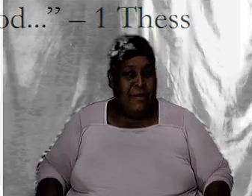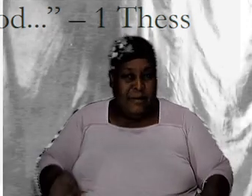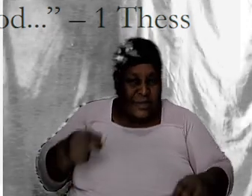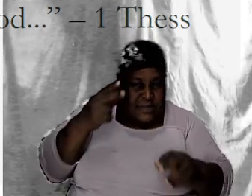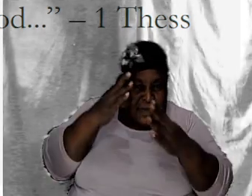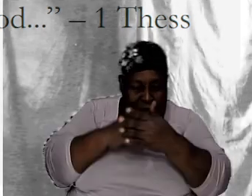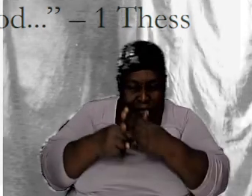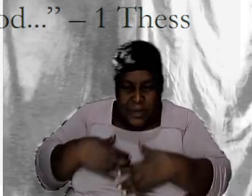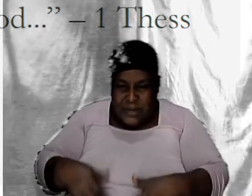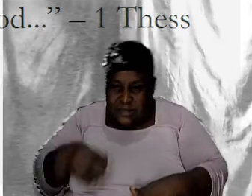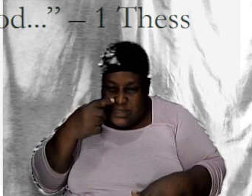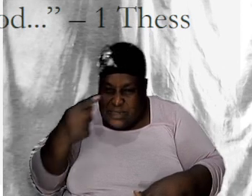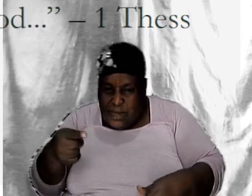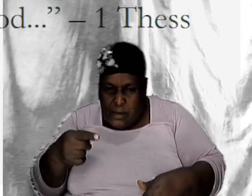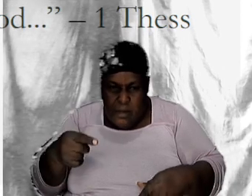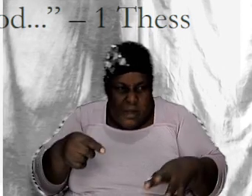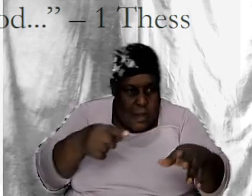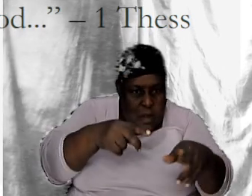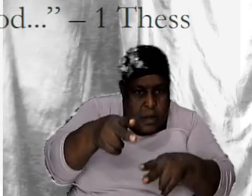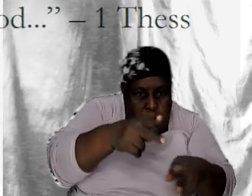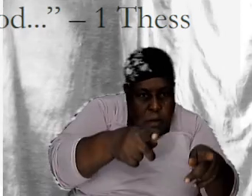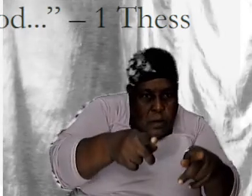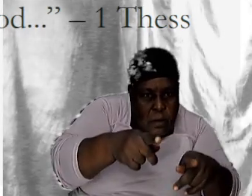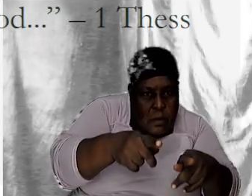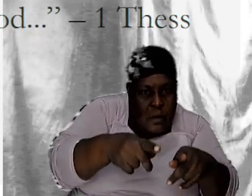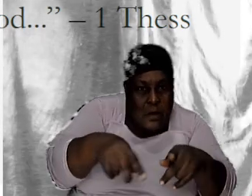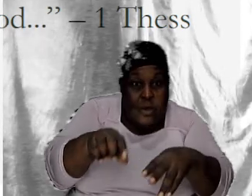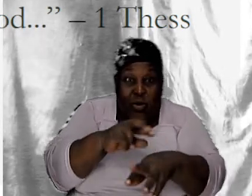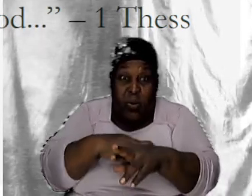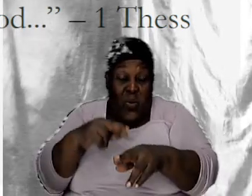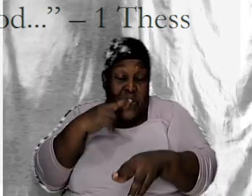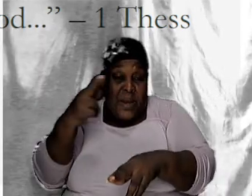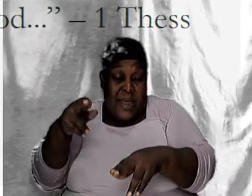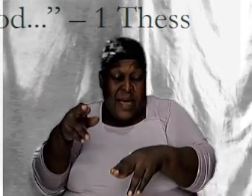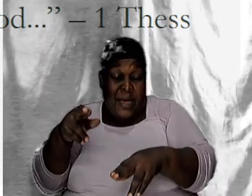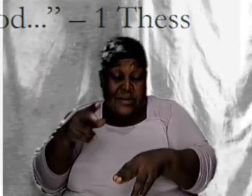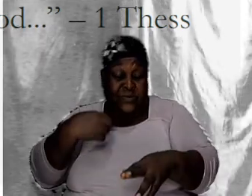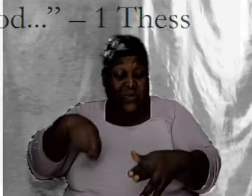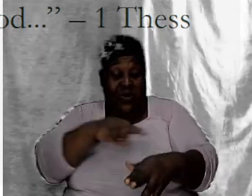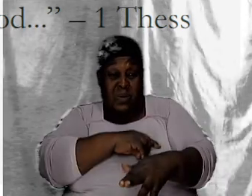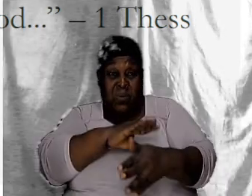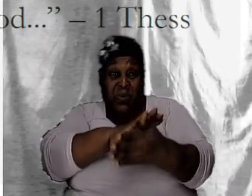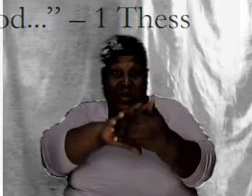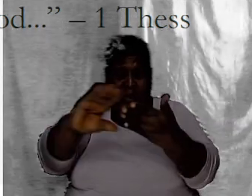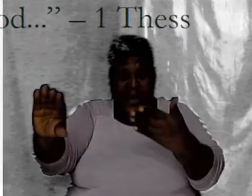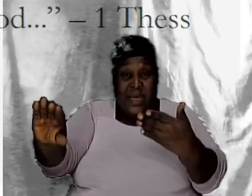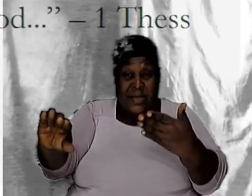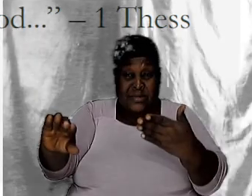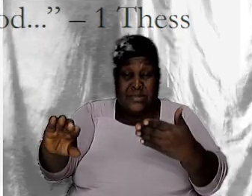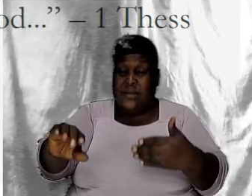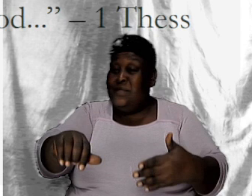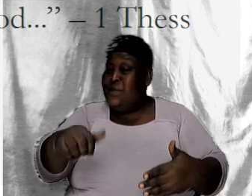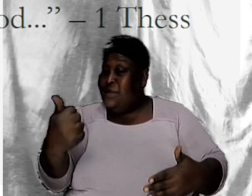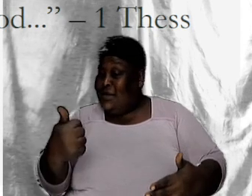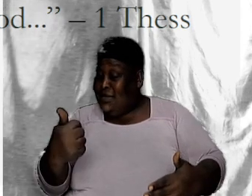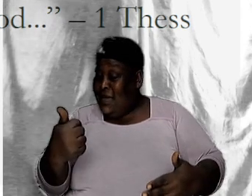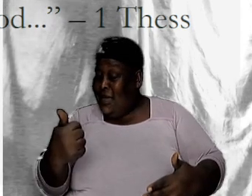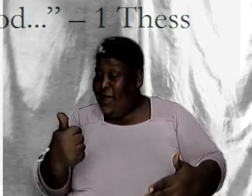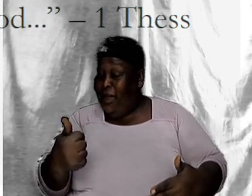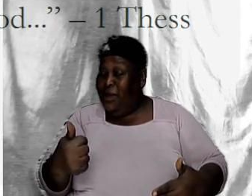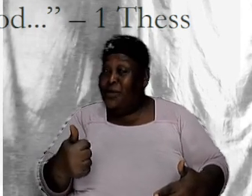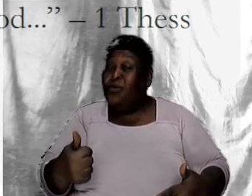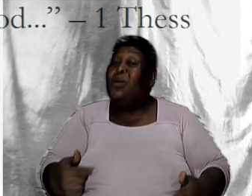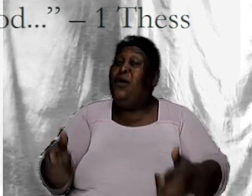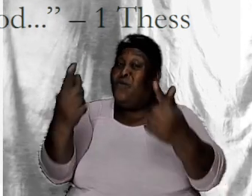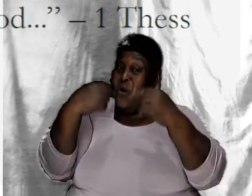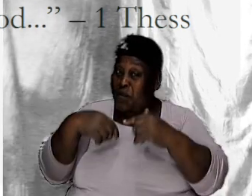realize that we are cleansed. Now, one would have thought, amen, that the 10 would have turned back, amen, and to go